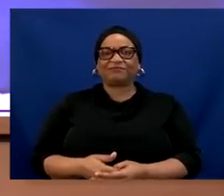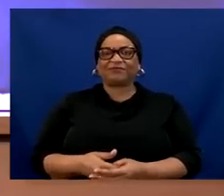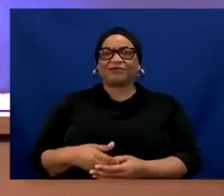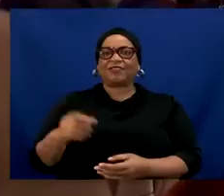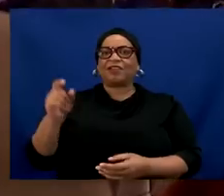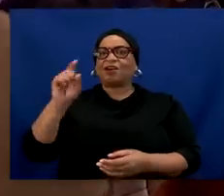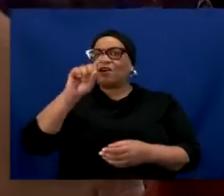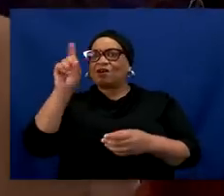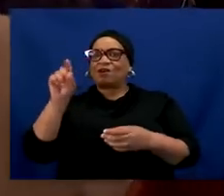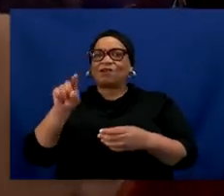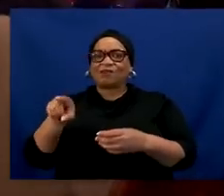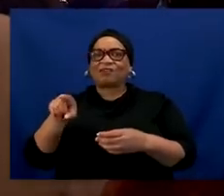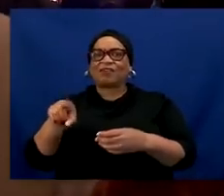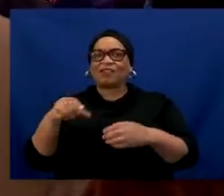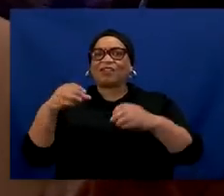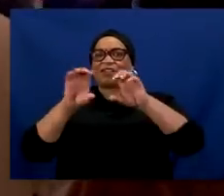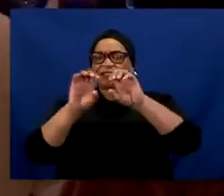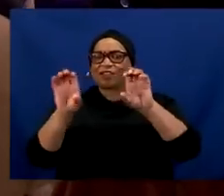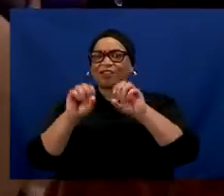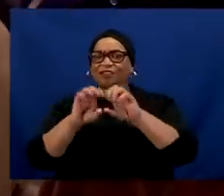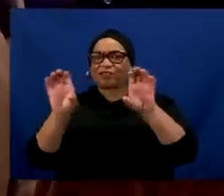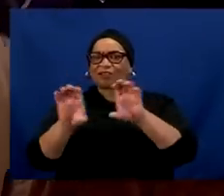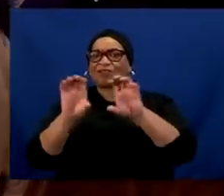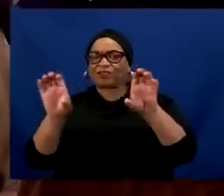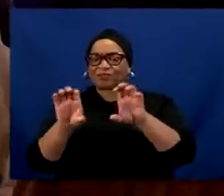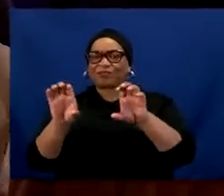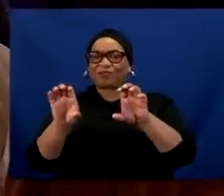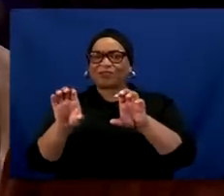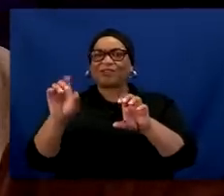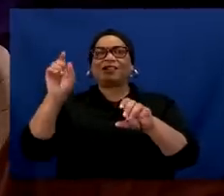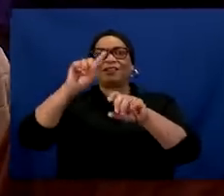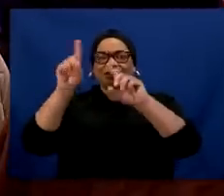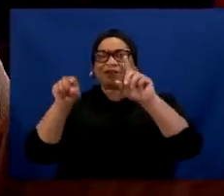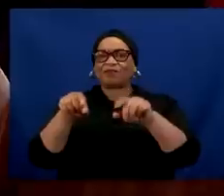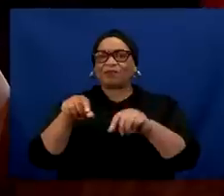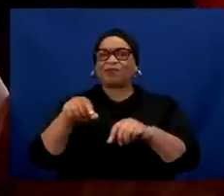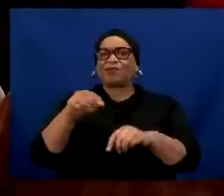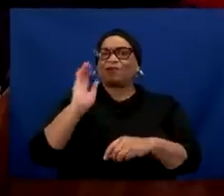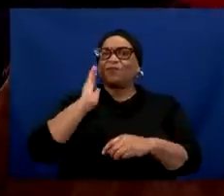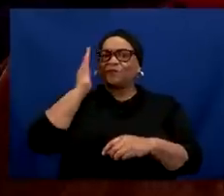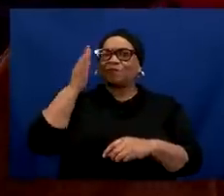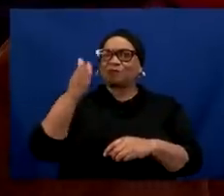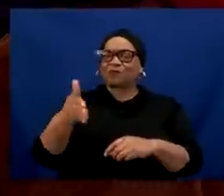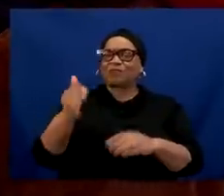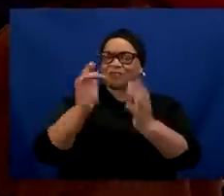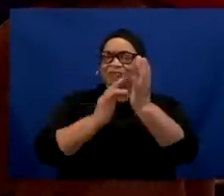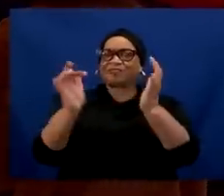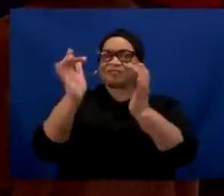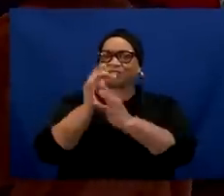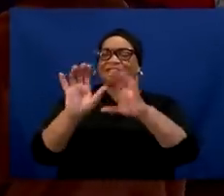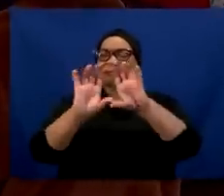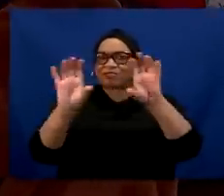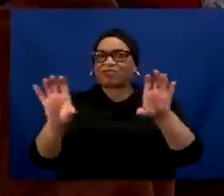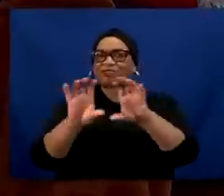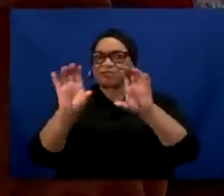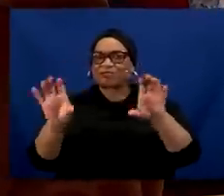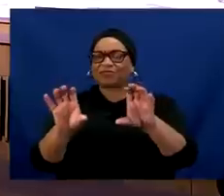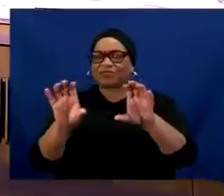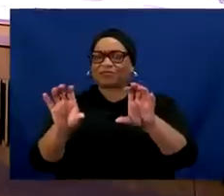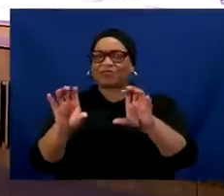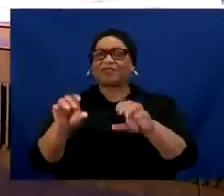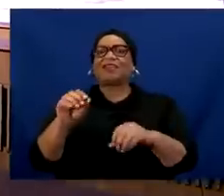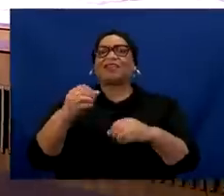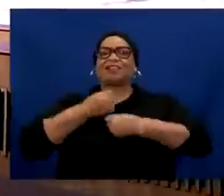Won't he do it? I said, won't he do it? Somebody shout